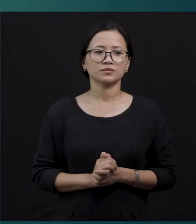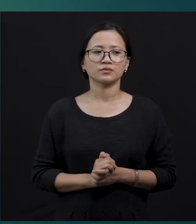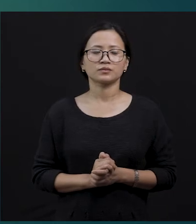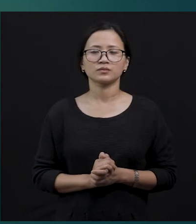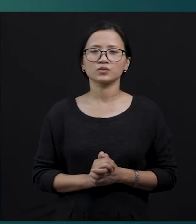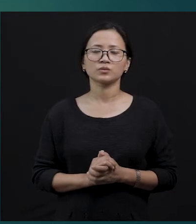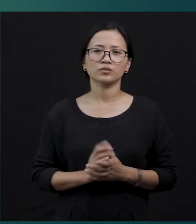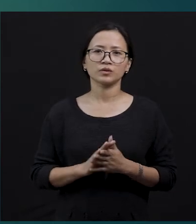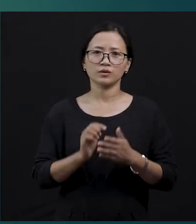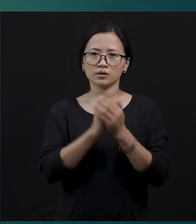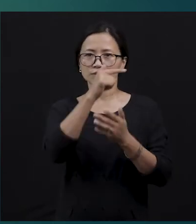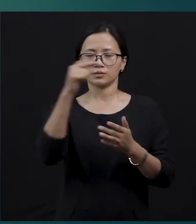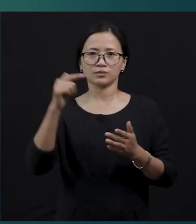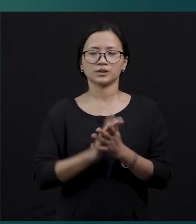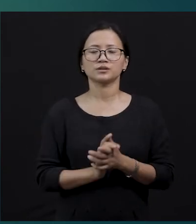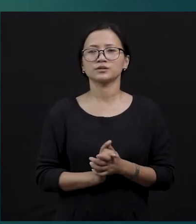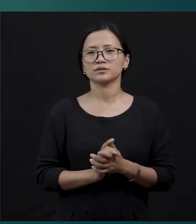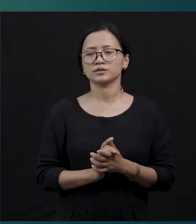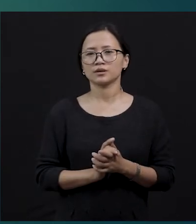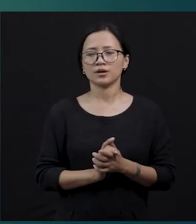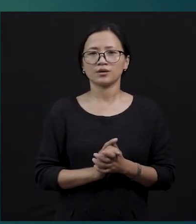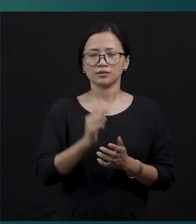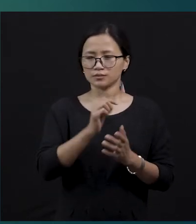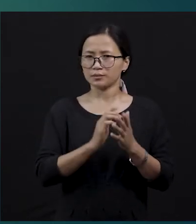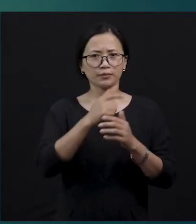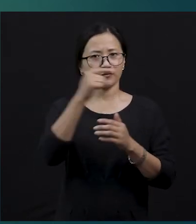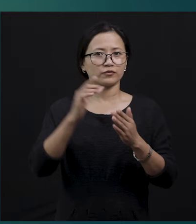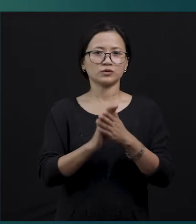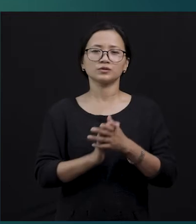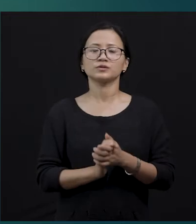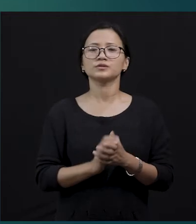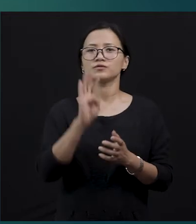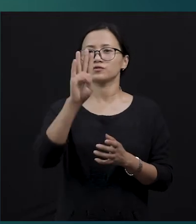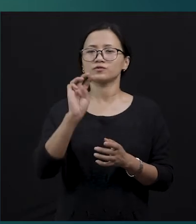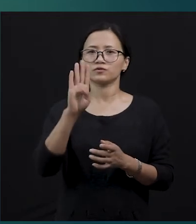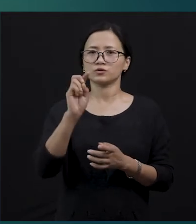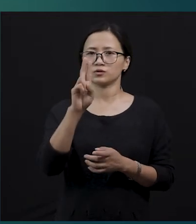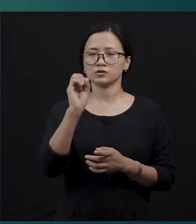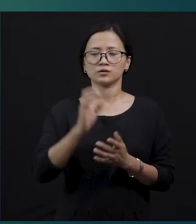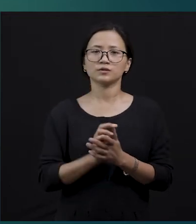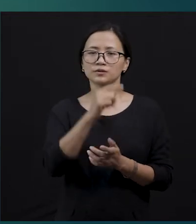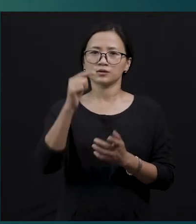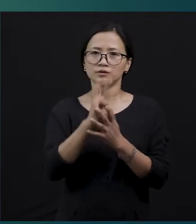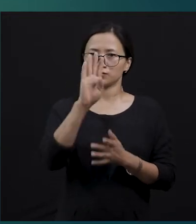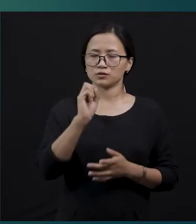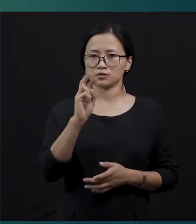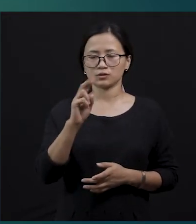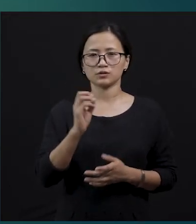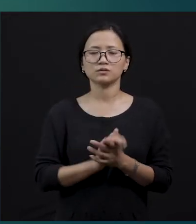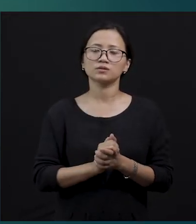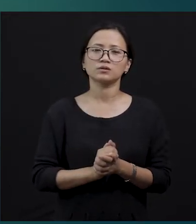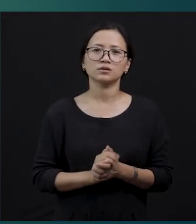when 420 subtracted by 420, you'll get answer as 0. Right, so the answer is